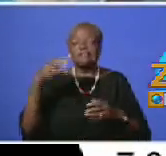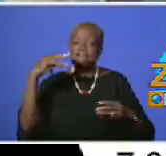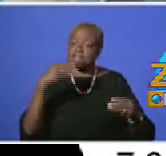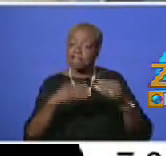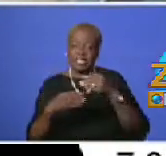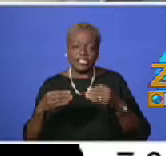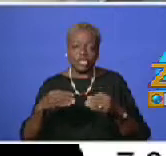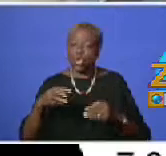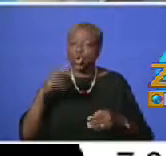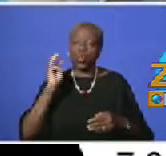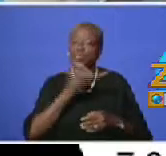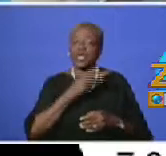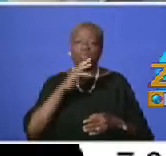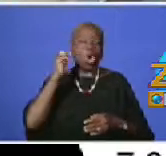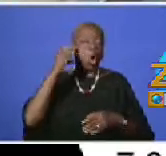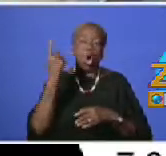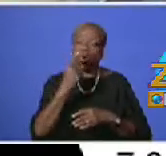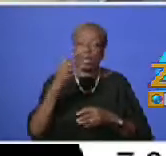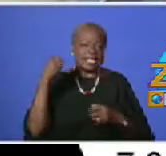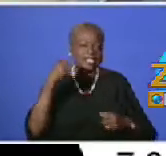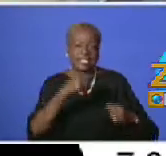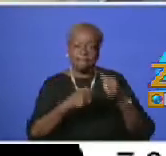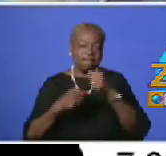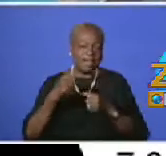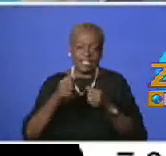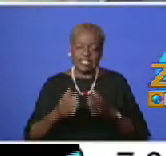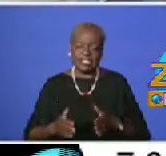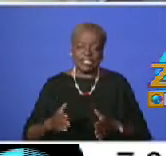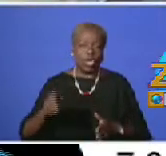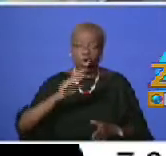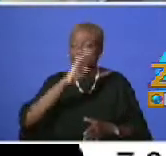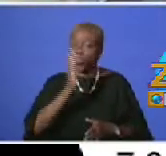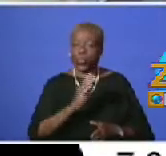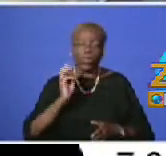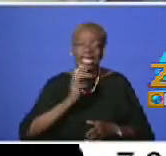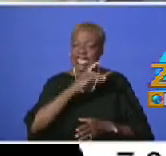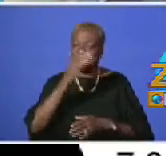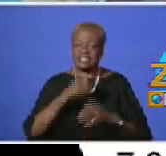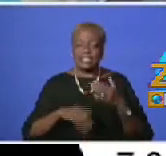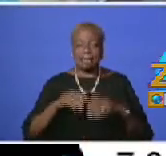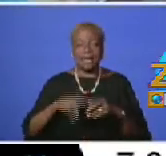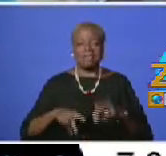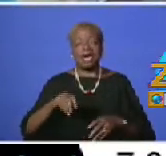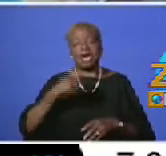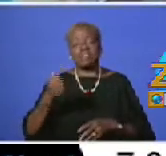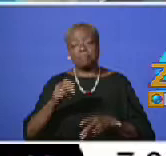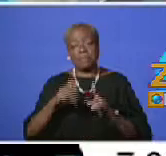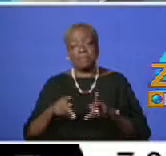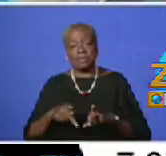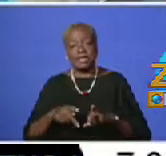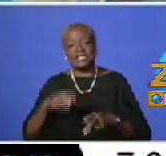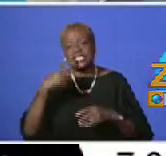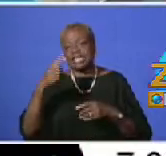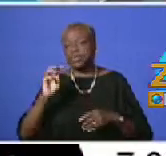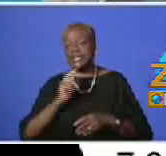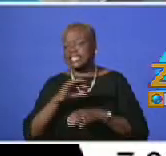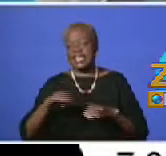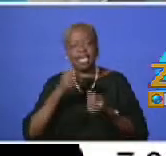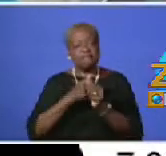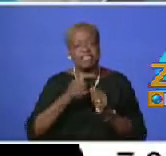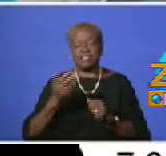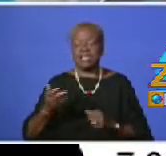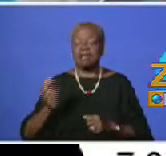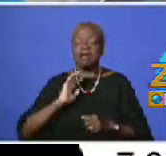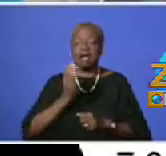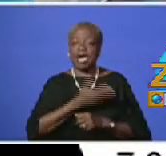We've never stepped back and allow anyone to dictate what we have or what we don't get. We've done everything ourselves. And if it